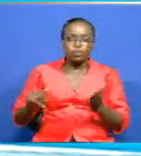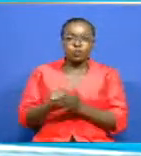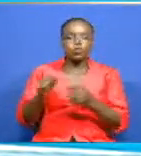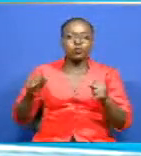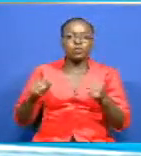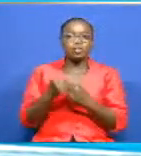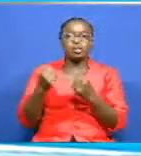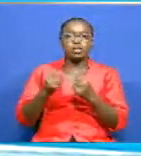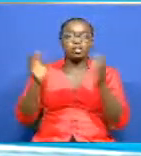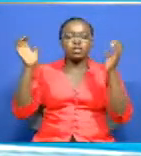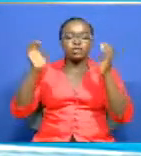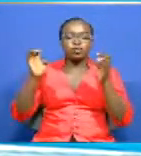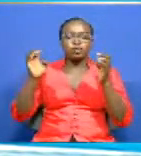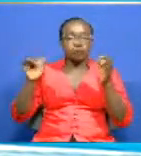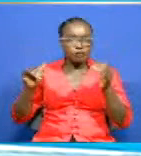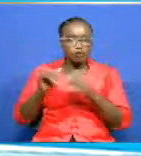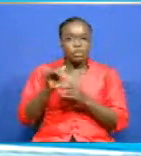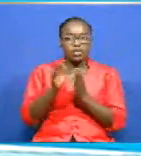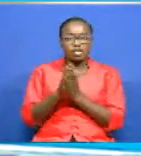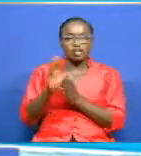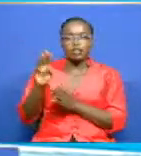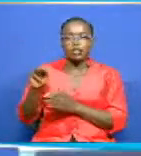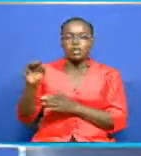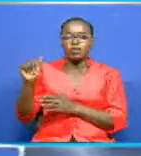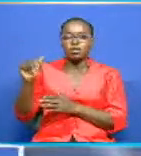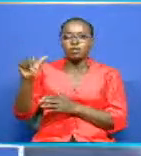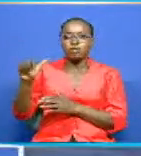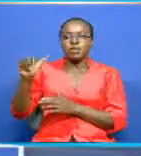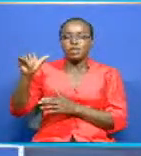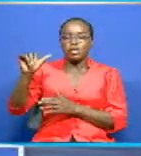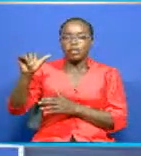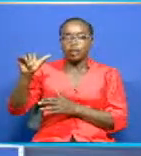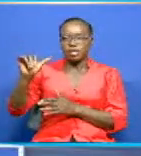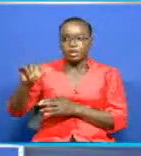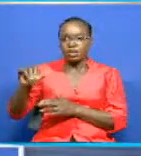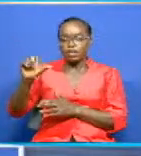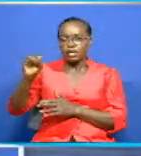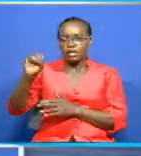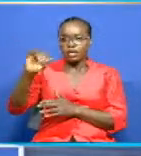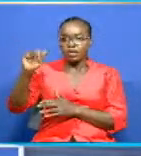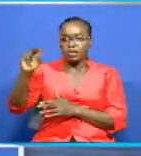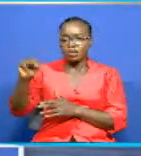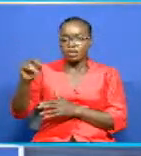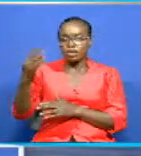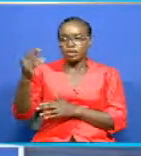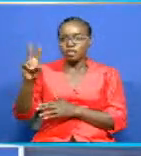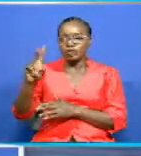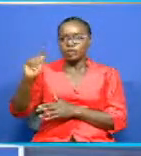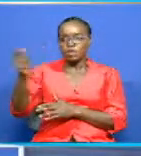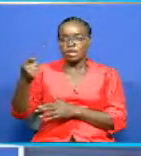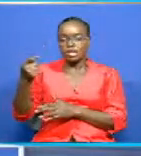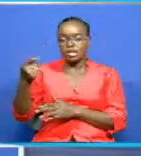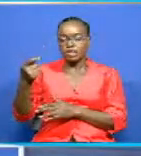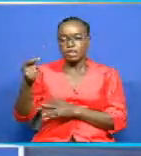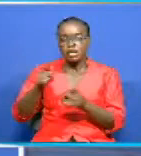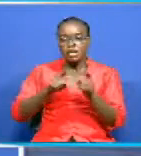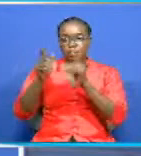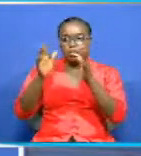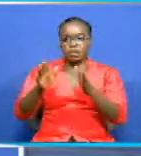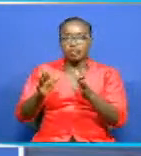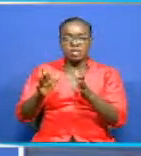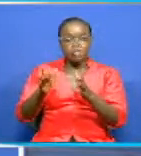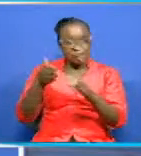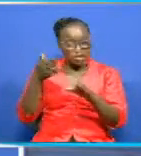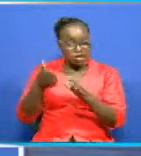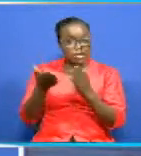the Ethiopian Airlines and Malaysian Lion Air. 32 Kenyans were among the 149 passengers and crew aboard Ethiopian Airlines